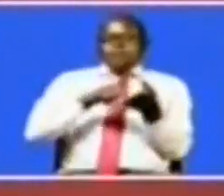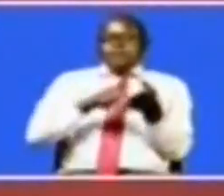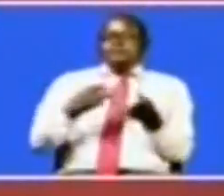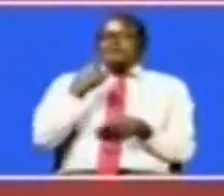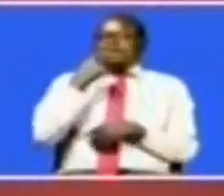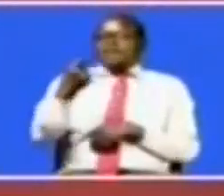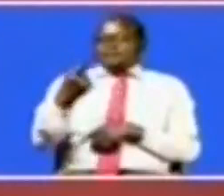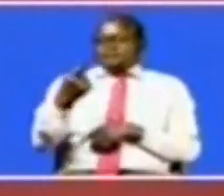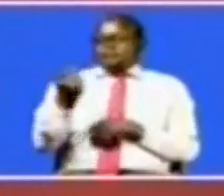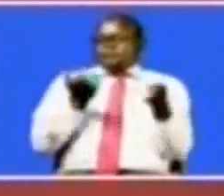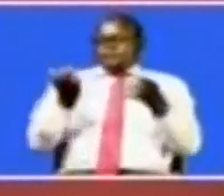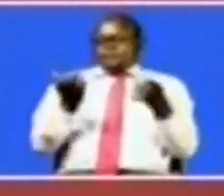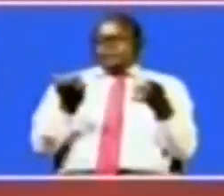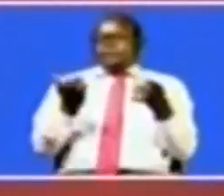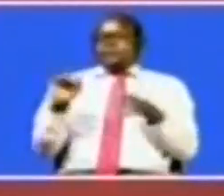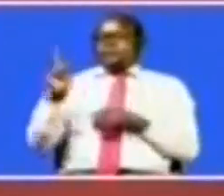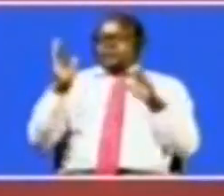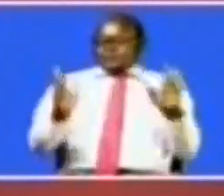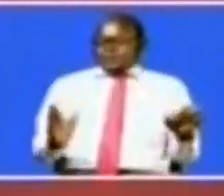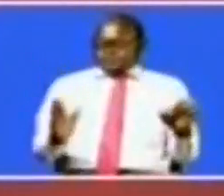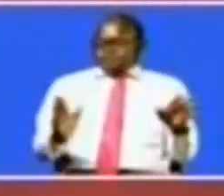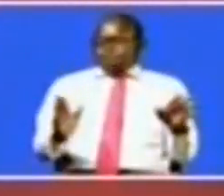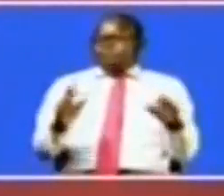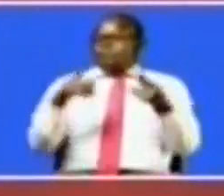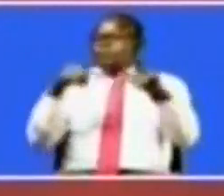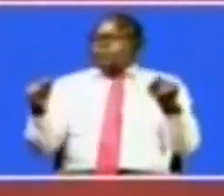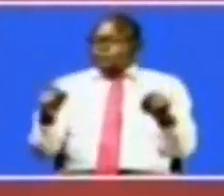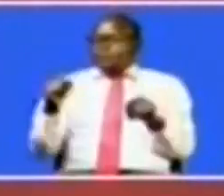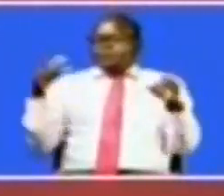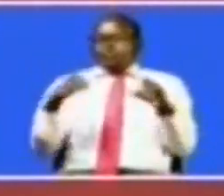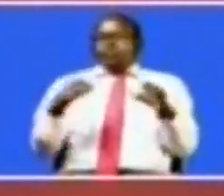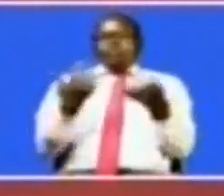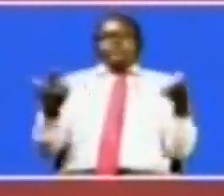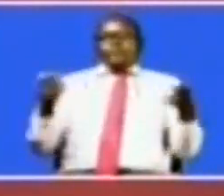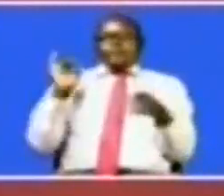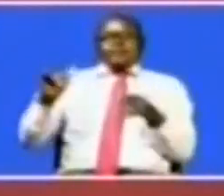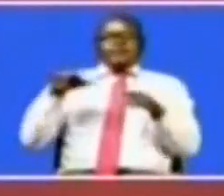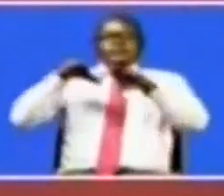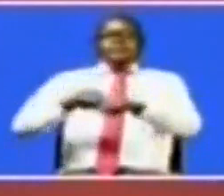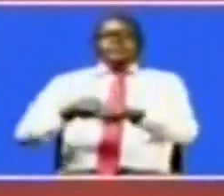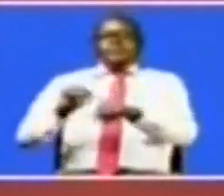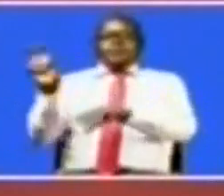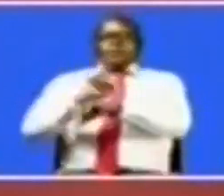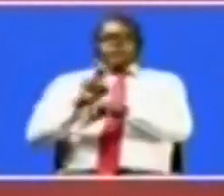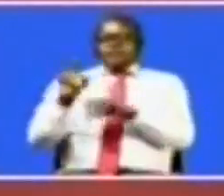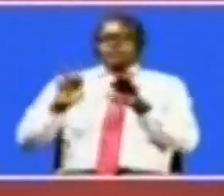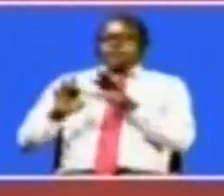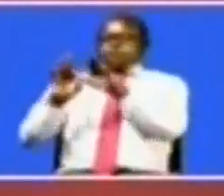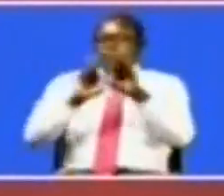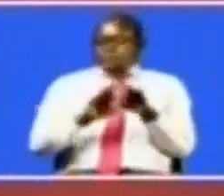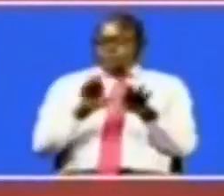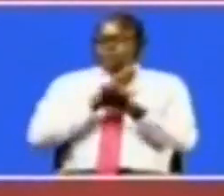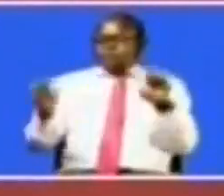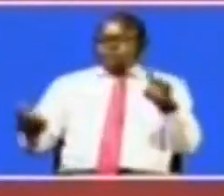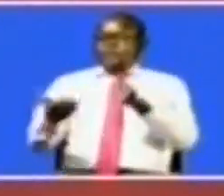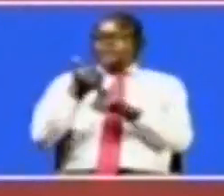Our Industry, Trade and Cooperatives Cabinet Secretary Peter Munya says that a section of goods that were nabbed during surveillance operations did not